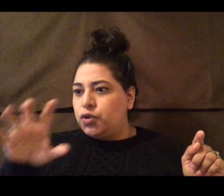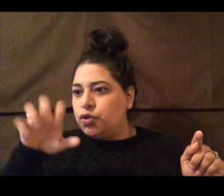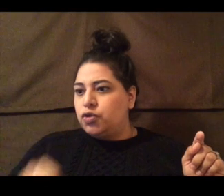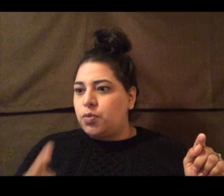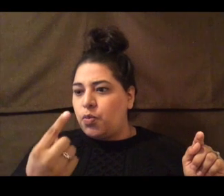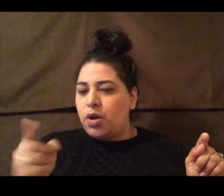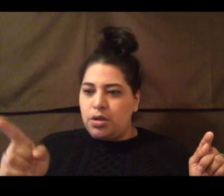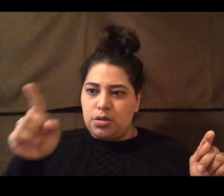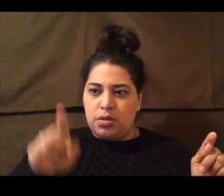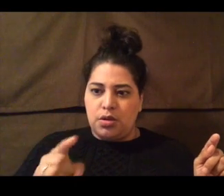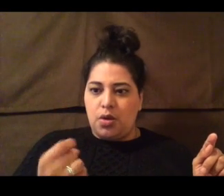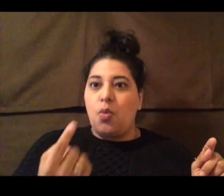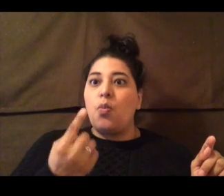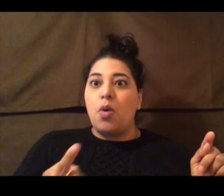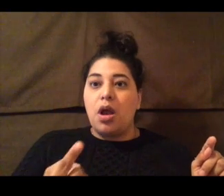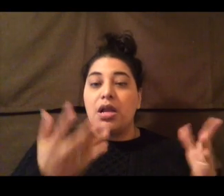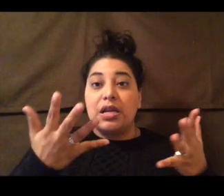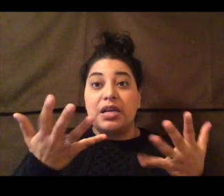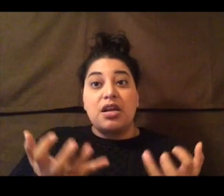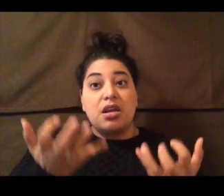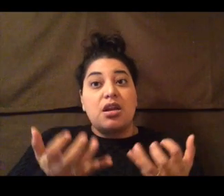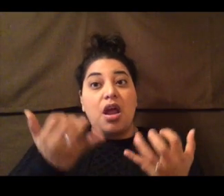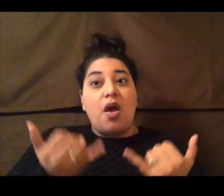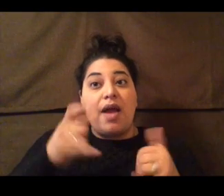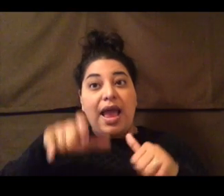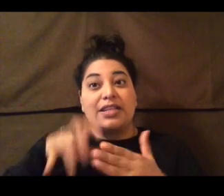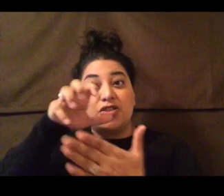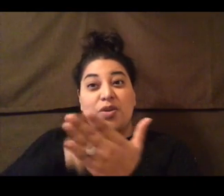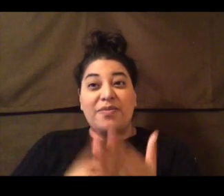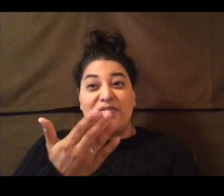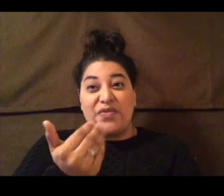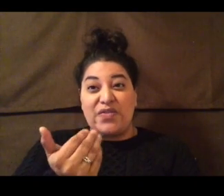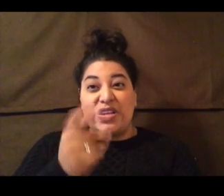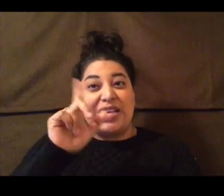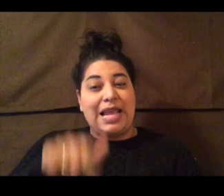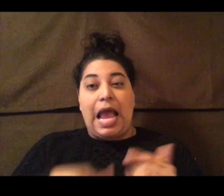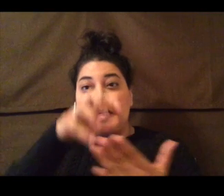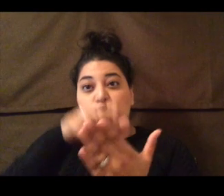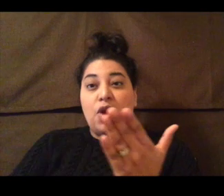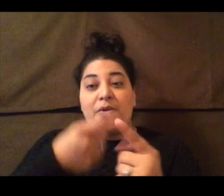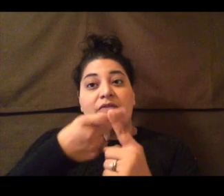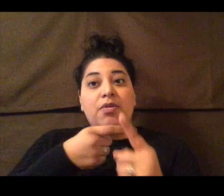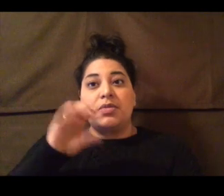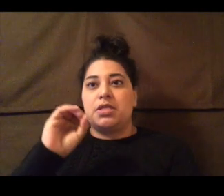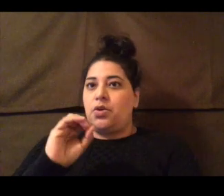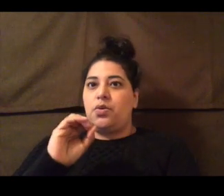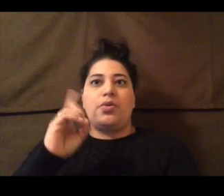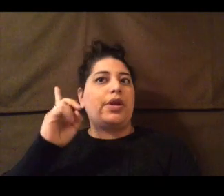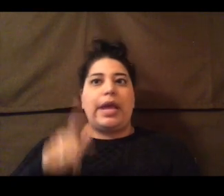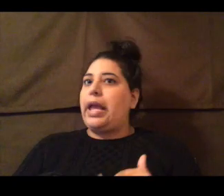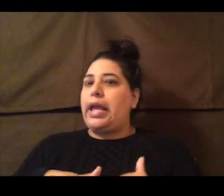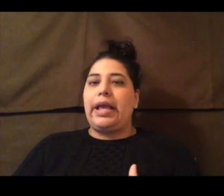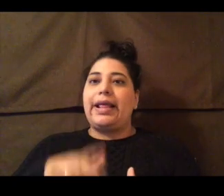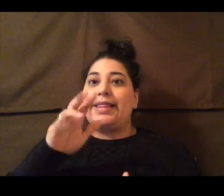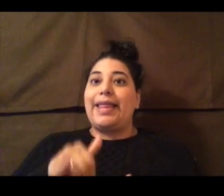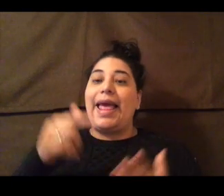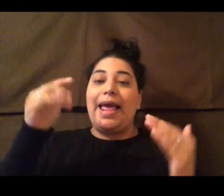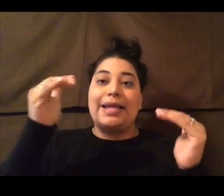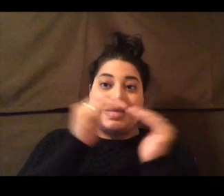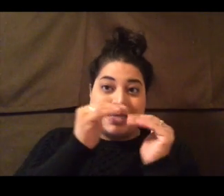15 minutes. Well, you can't take it away from 0, just like we did on the last problem. That time is really